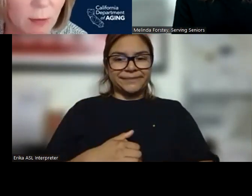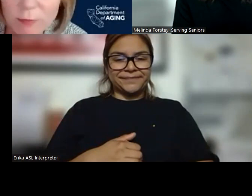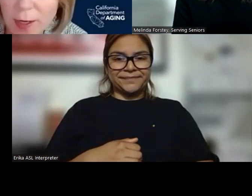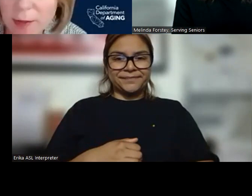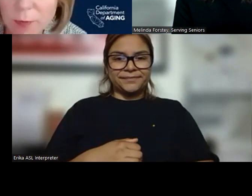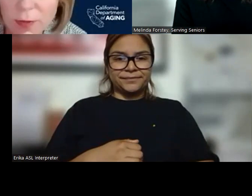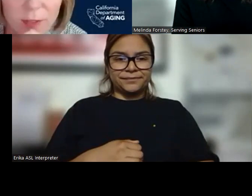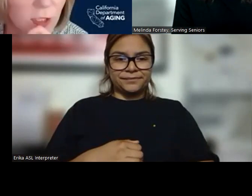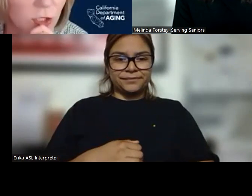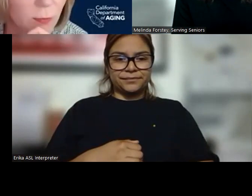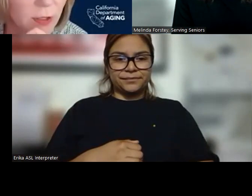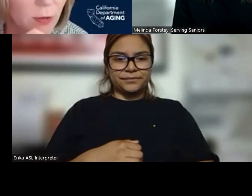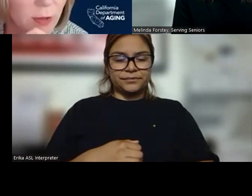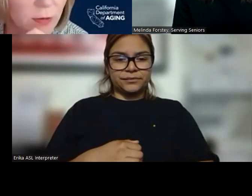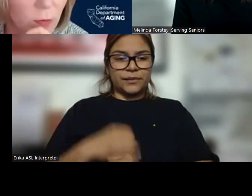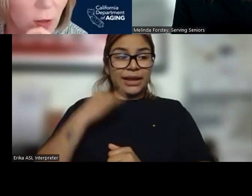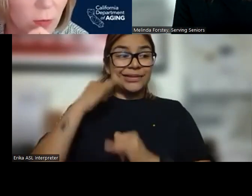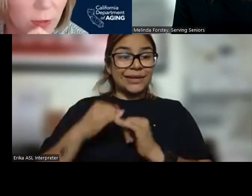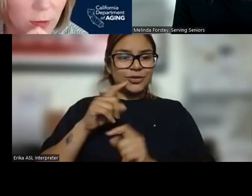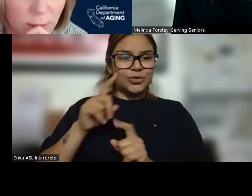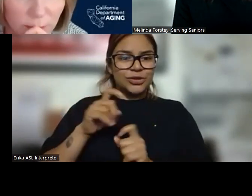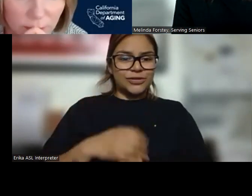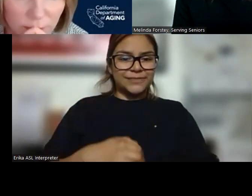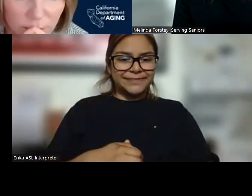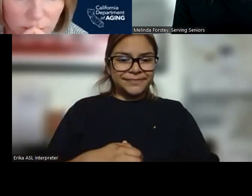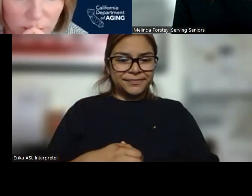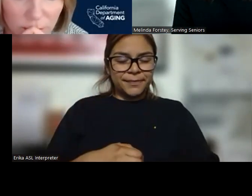much. And finally, one last question, Peter Mendoza. Welcome, Peter.